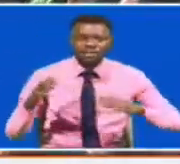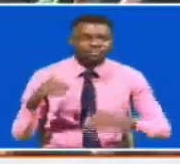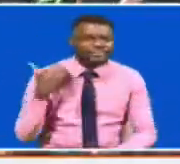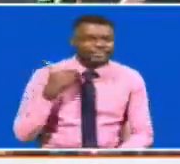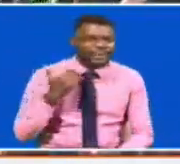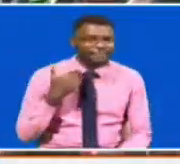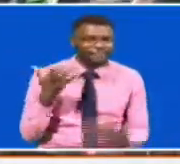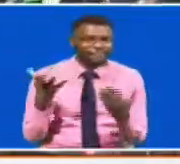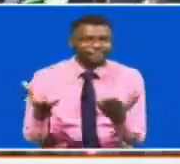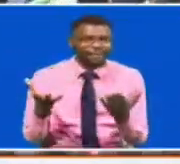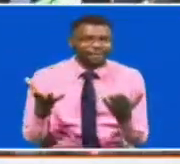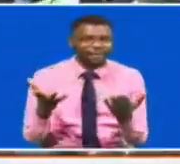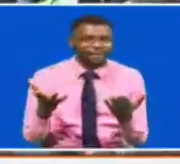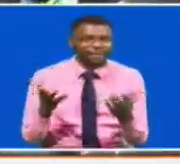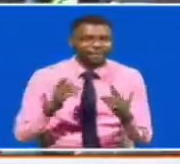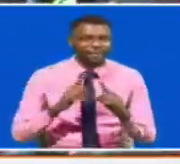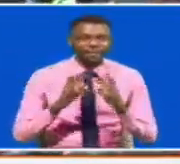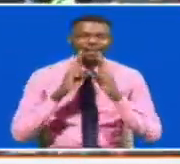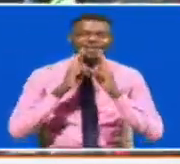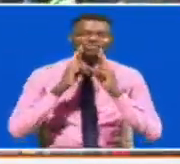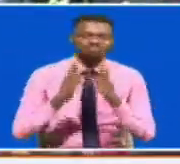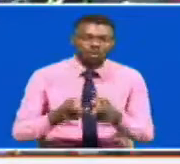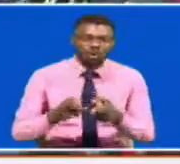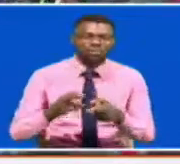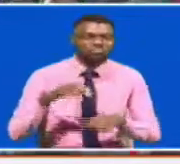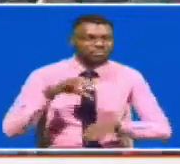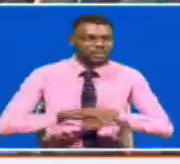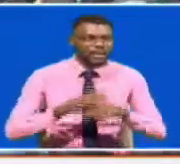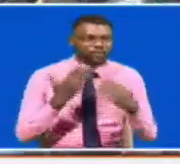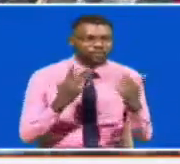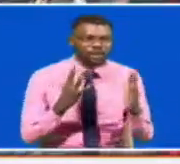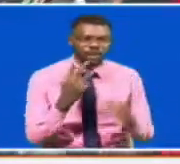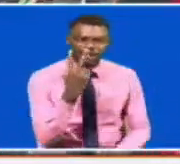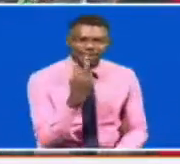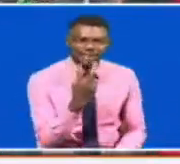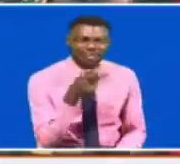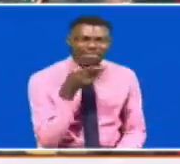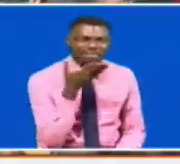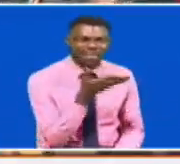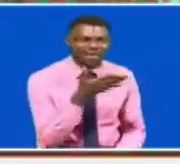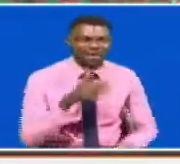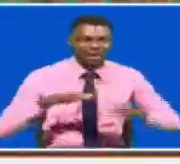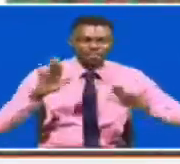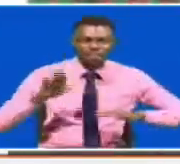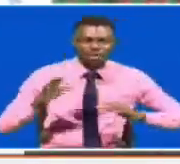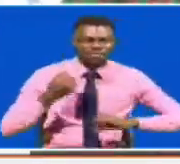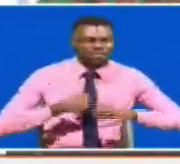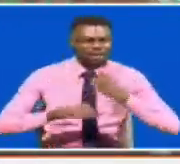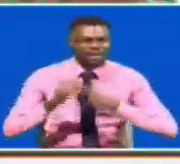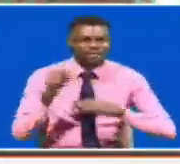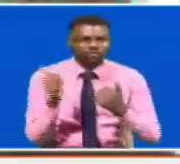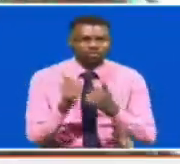crime, they had received numerous reports concerning suspicious activities at Bomas.